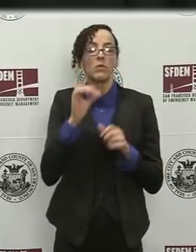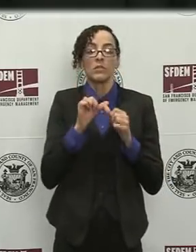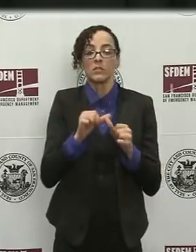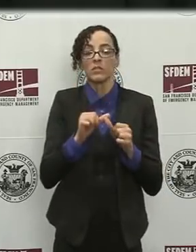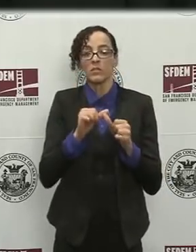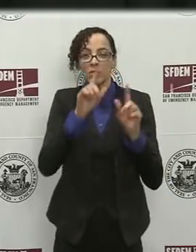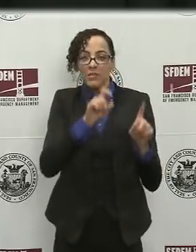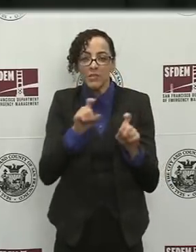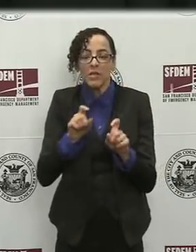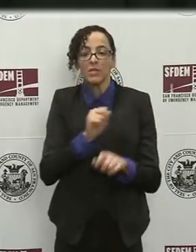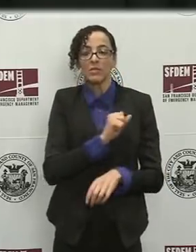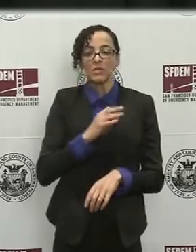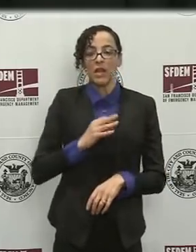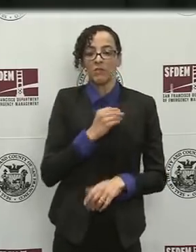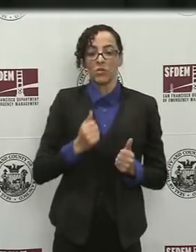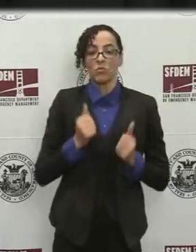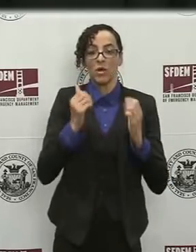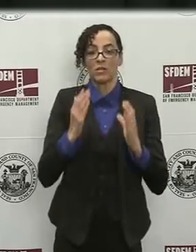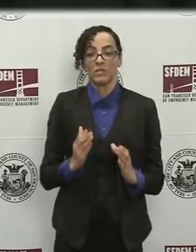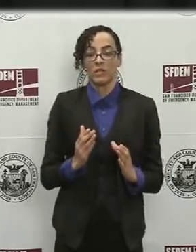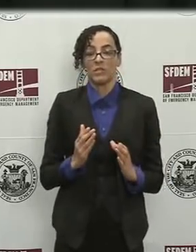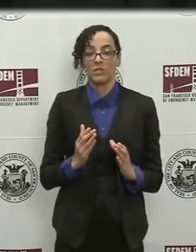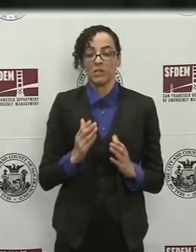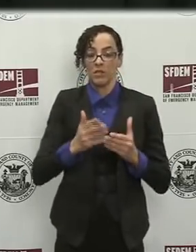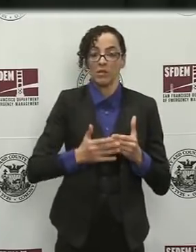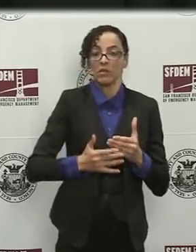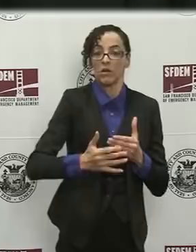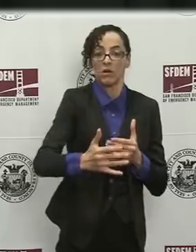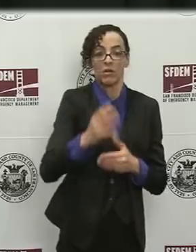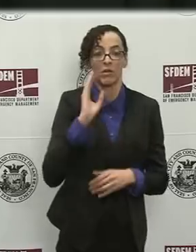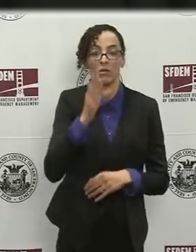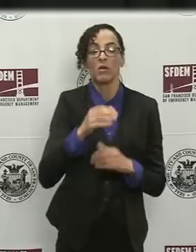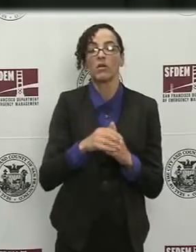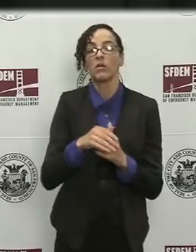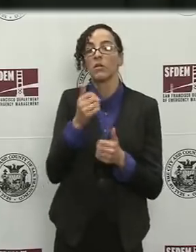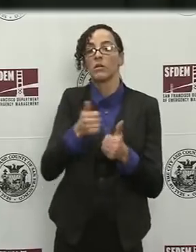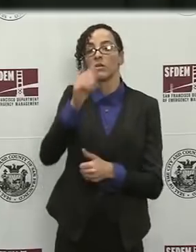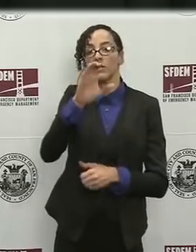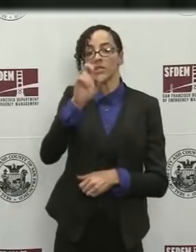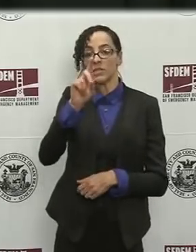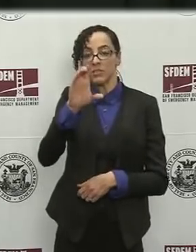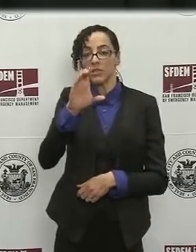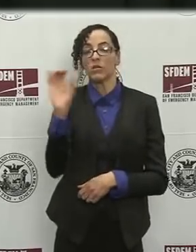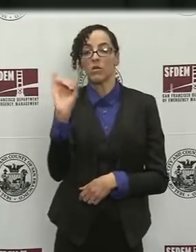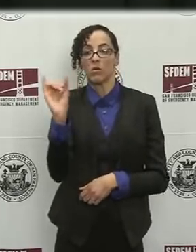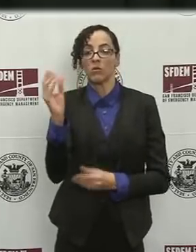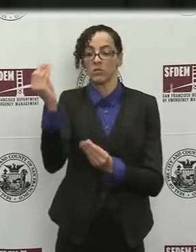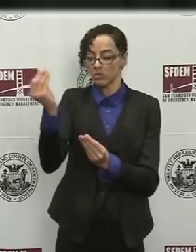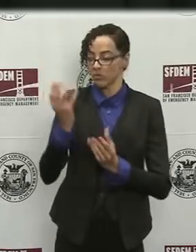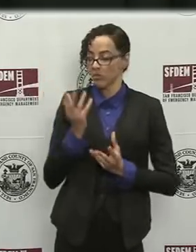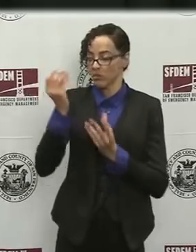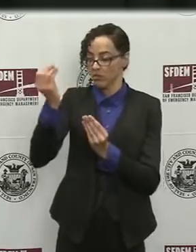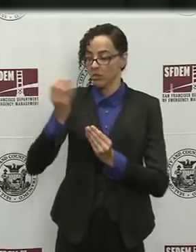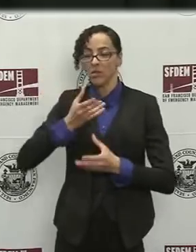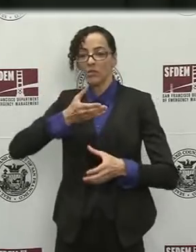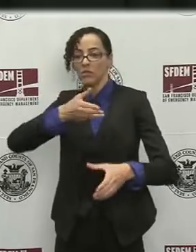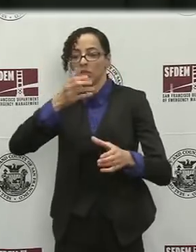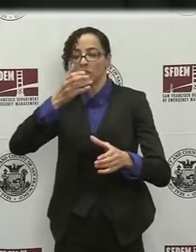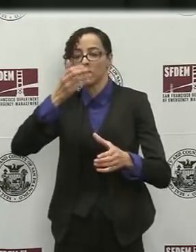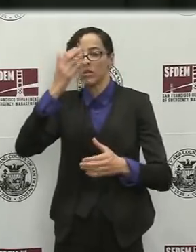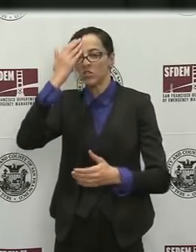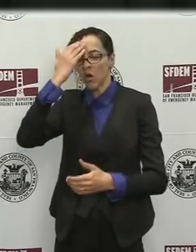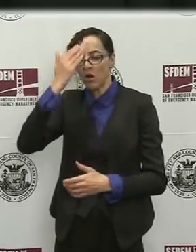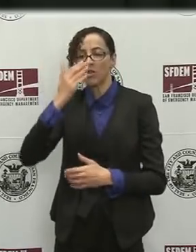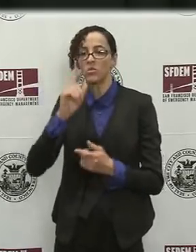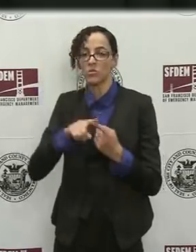assessments going forward. The CDC is also providing expert knowledge to our clinical teams on improving the collection